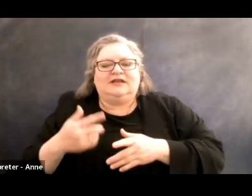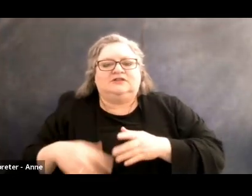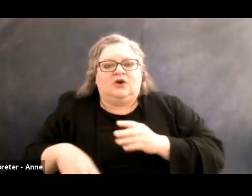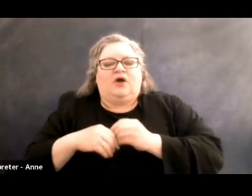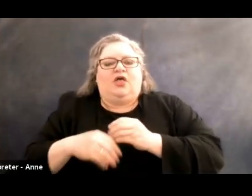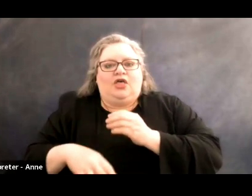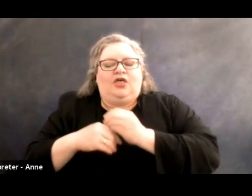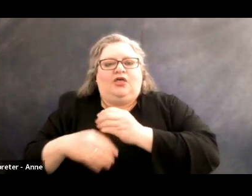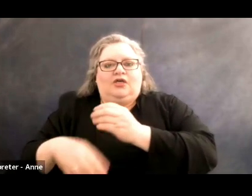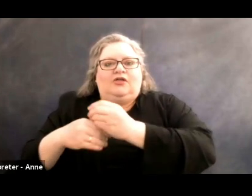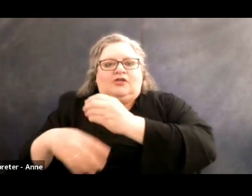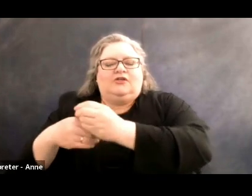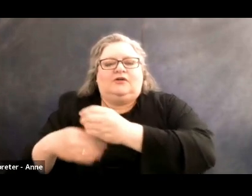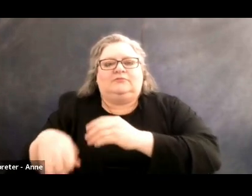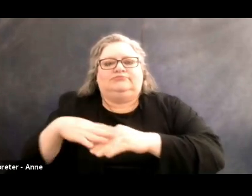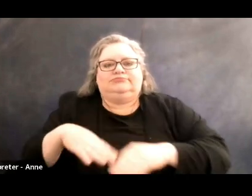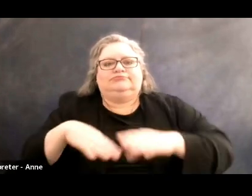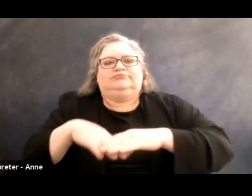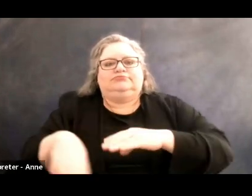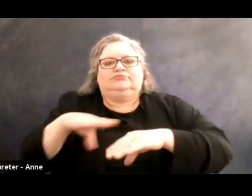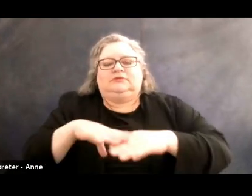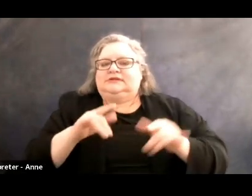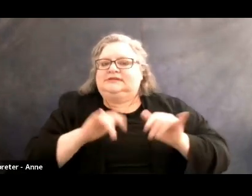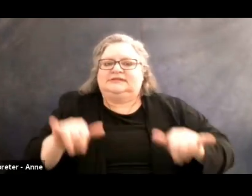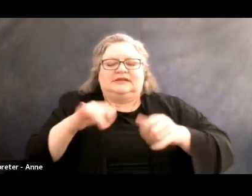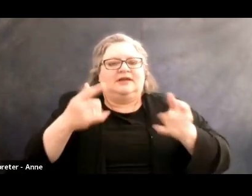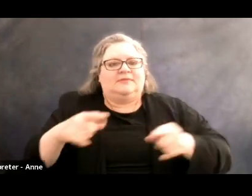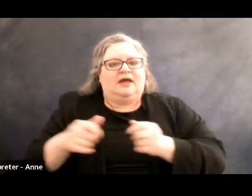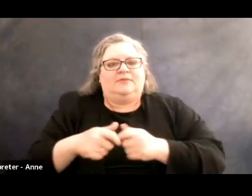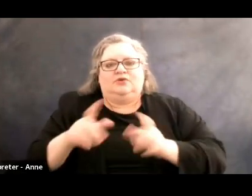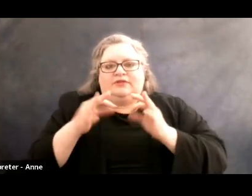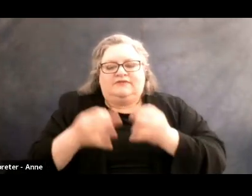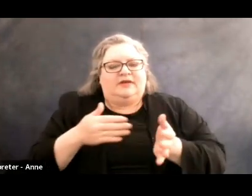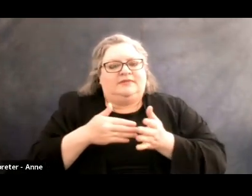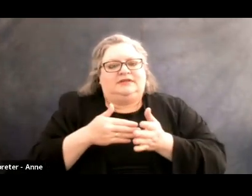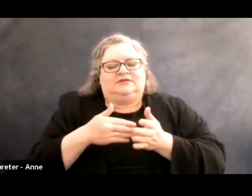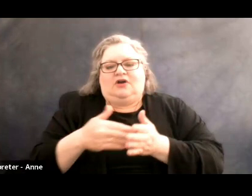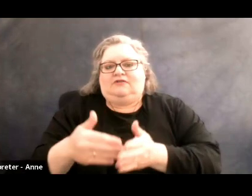building, right? And that's what happens with families so often.